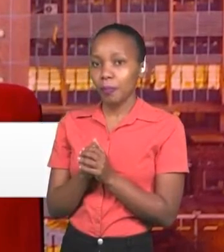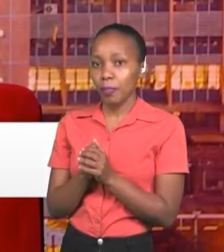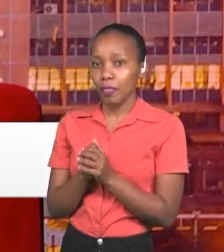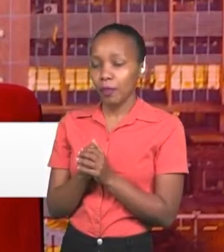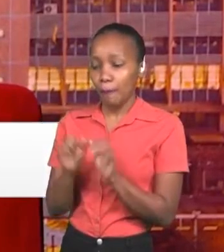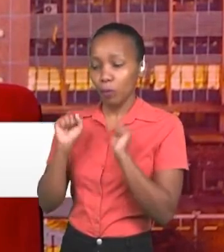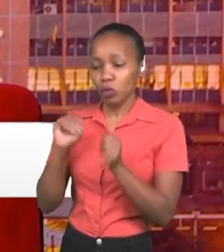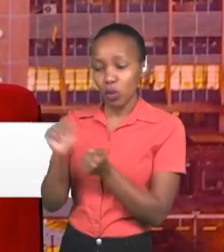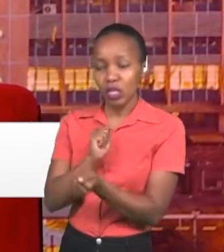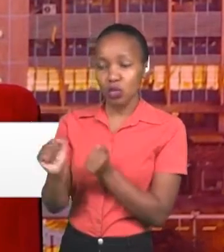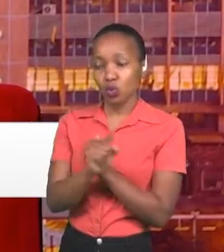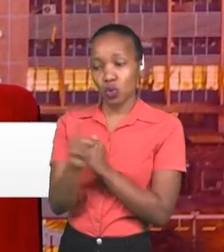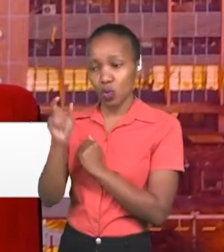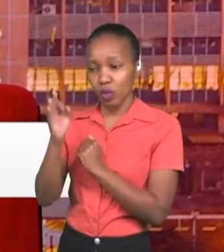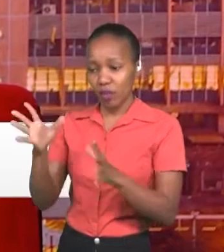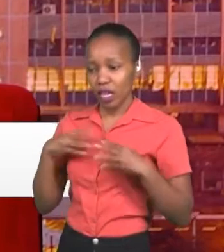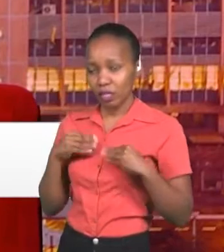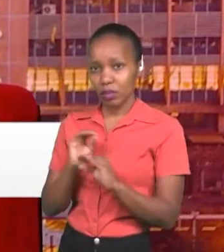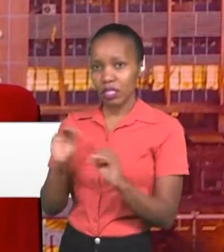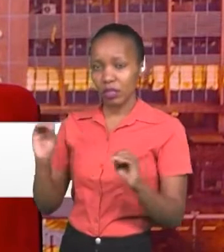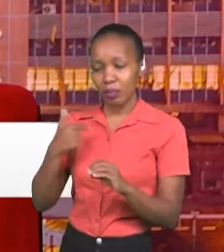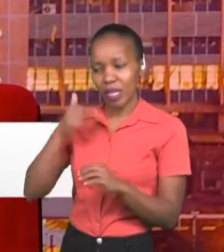gonna Absolutely. Mess you up. Absolutely. It's gonna really mess you up. Okay. So